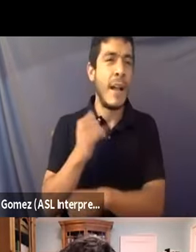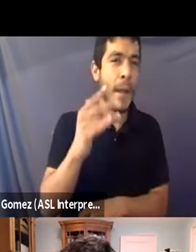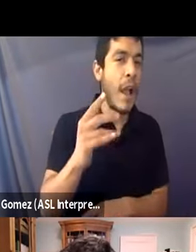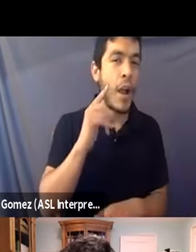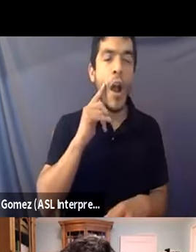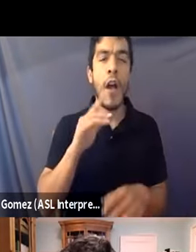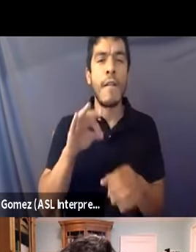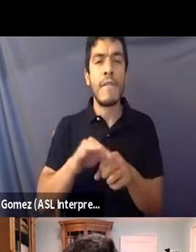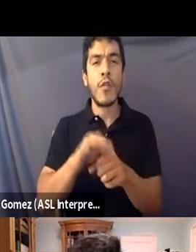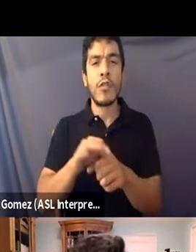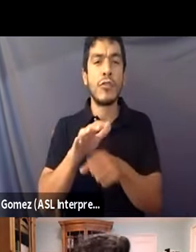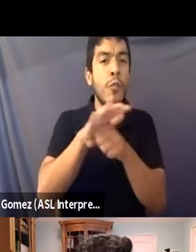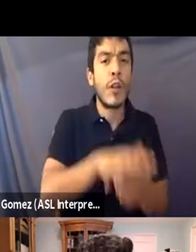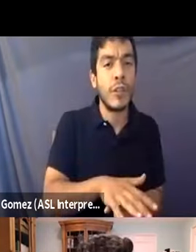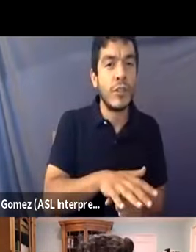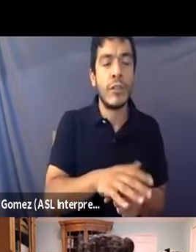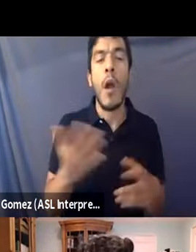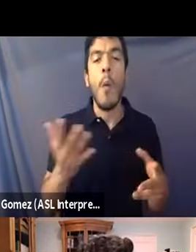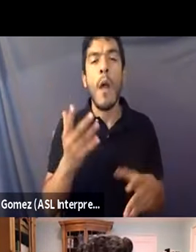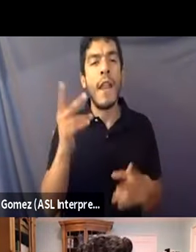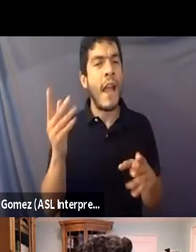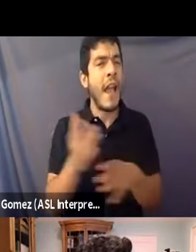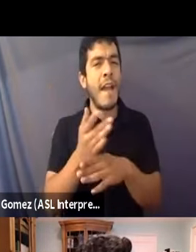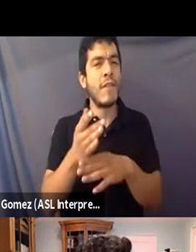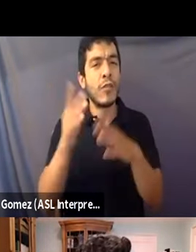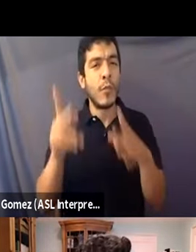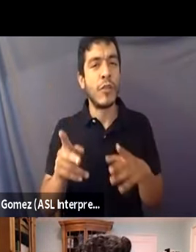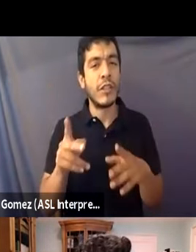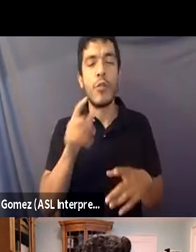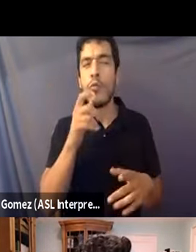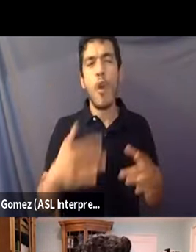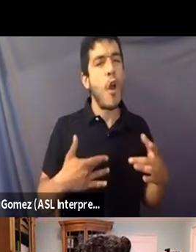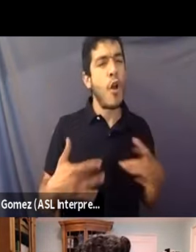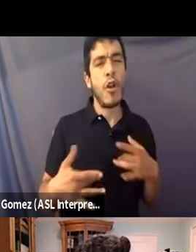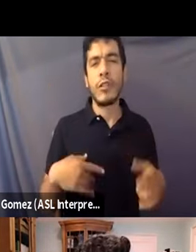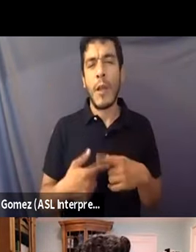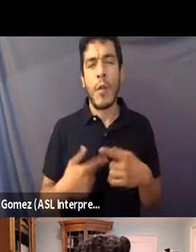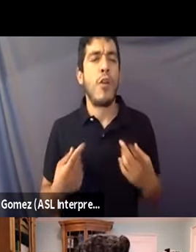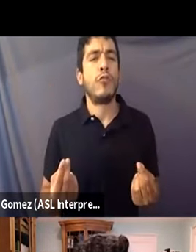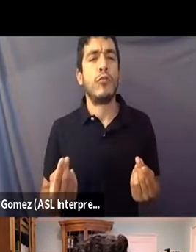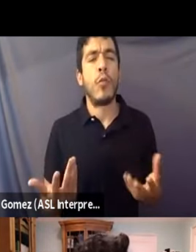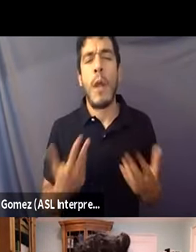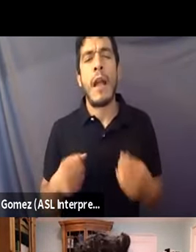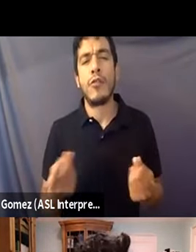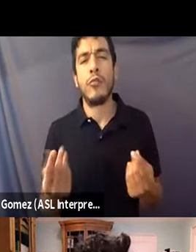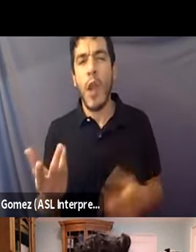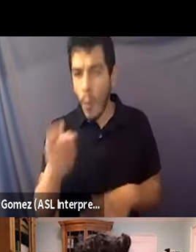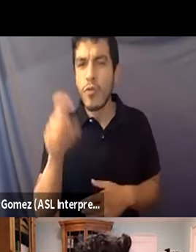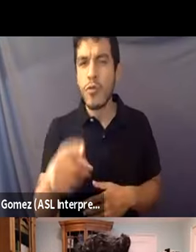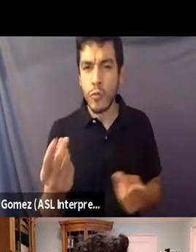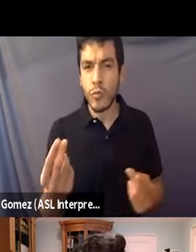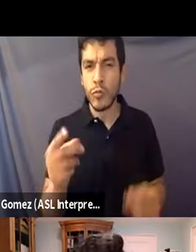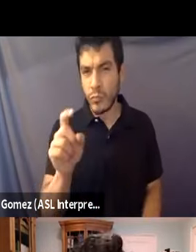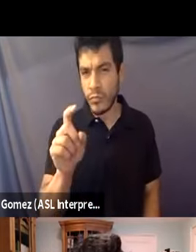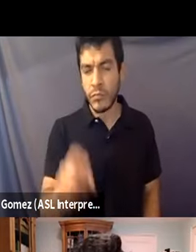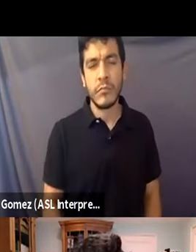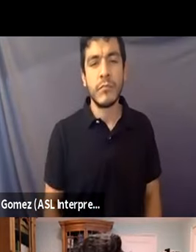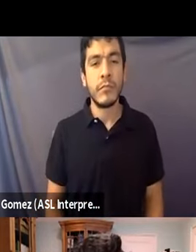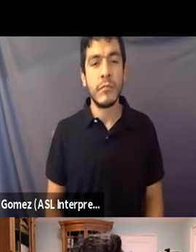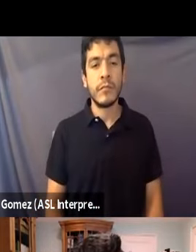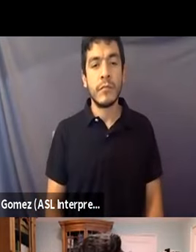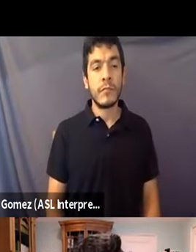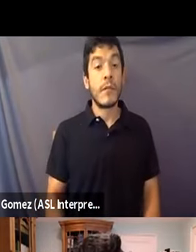person who really is concerned about what's happening right now, what could they do and what should they be doing? Right. I think